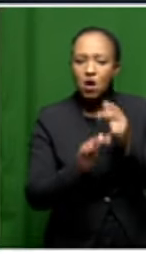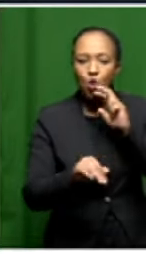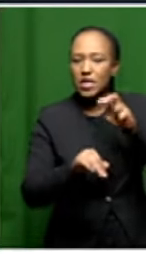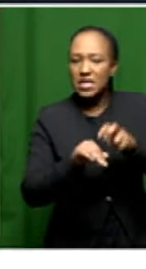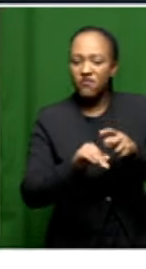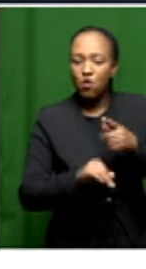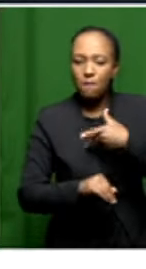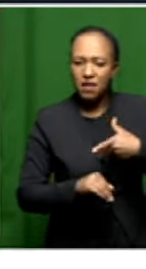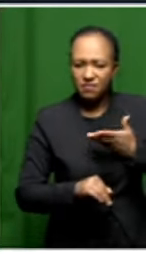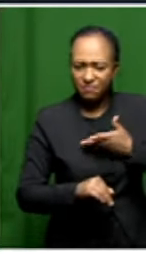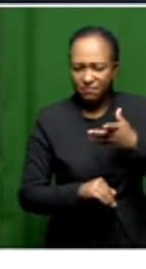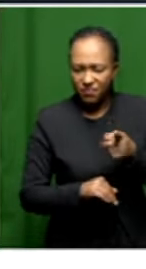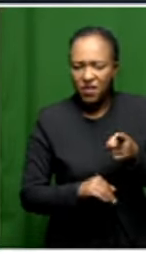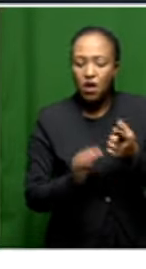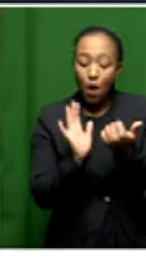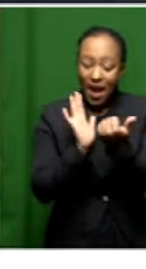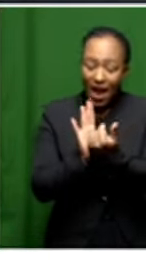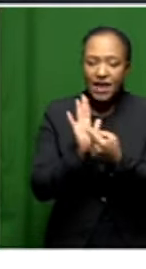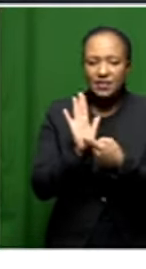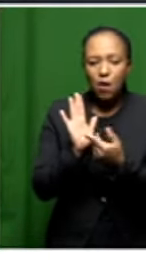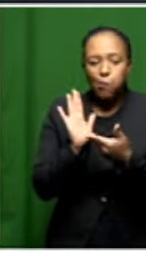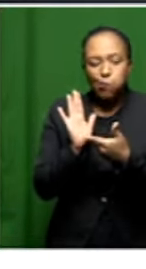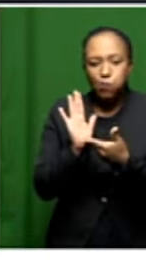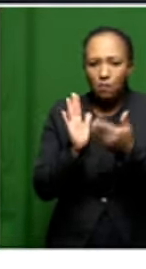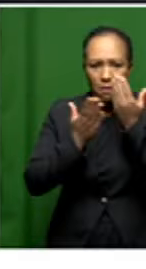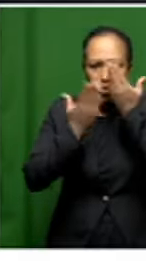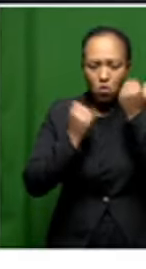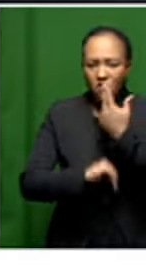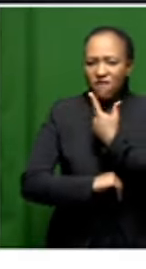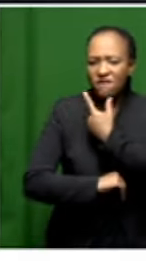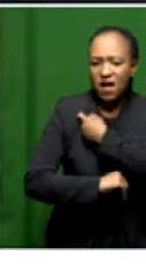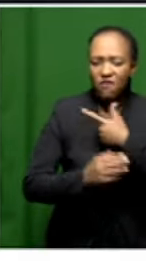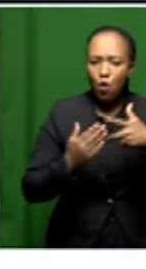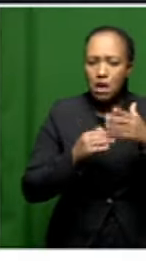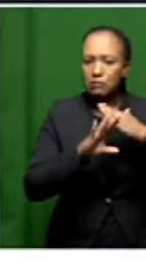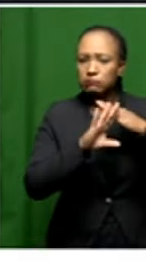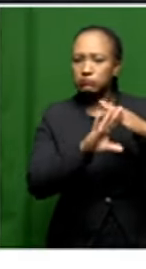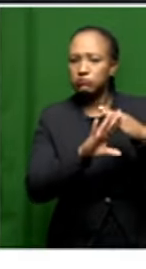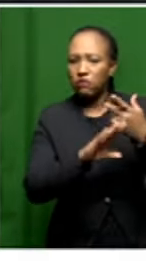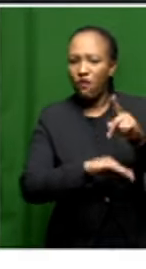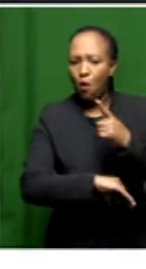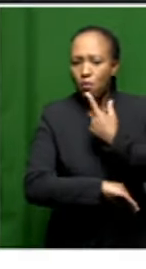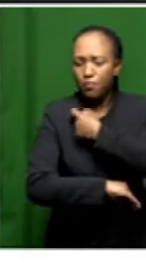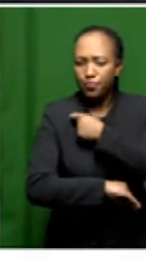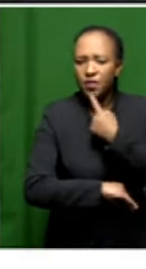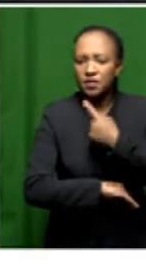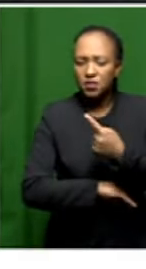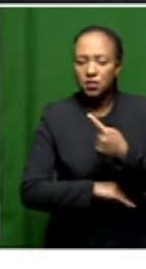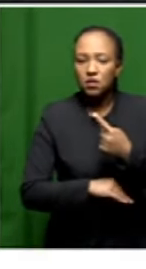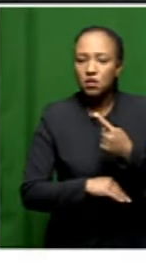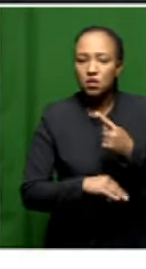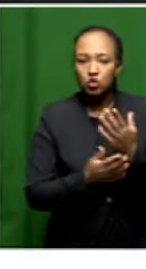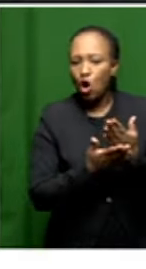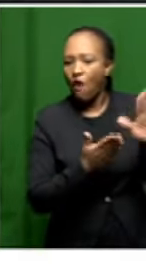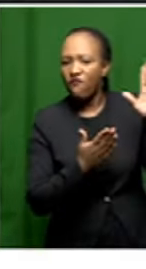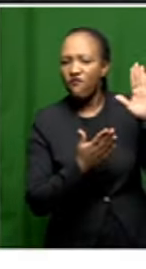required, but it specifically states so in an act. I don't know of any vaccination or anti-vaccination act, as the case may be, that says consent is done